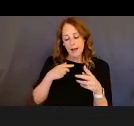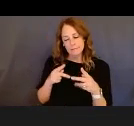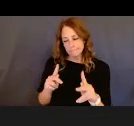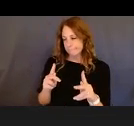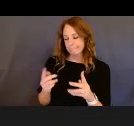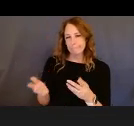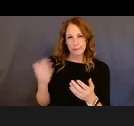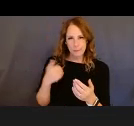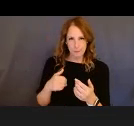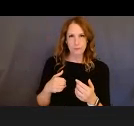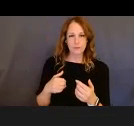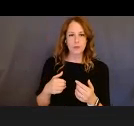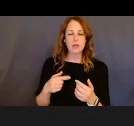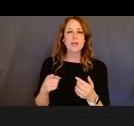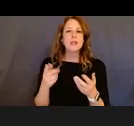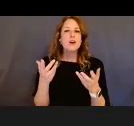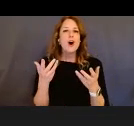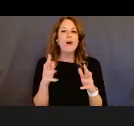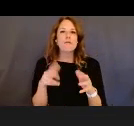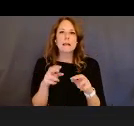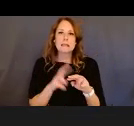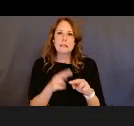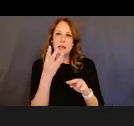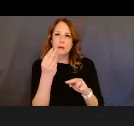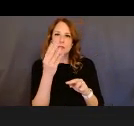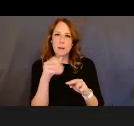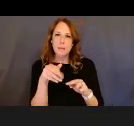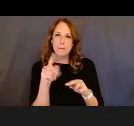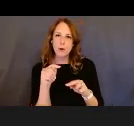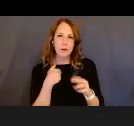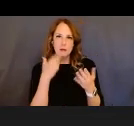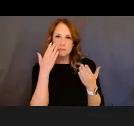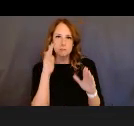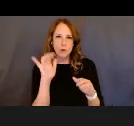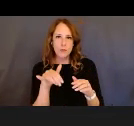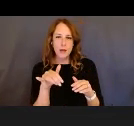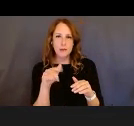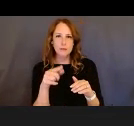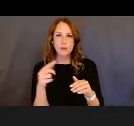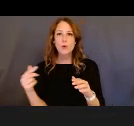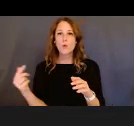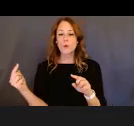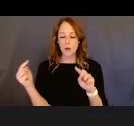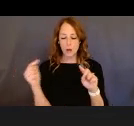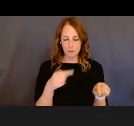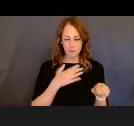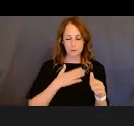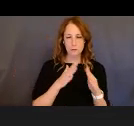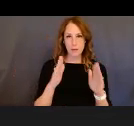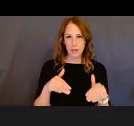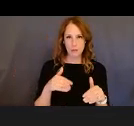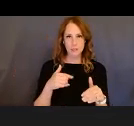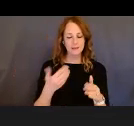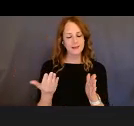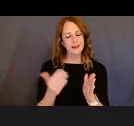I know he was already sitting outside my apartment. So he comes to my house again under